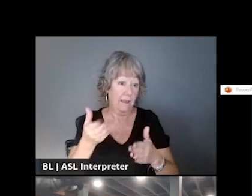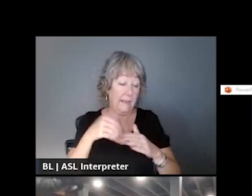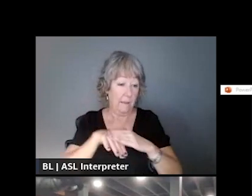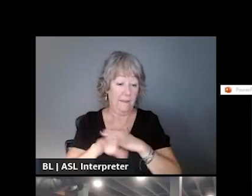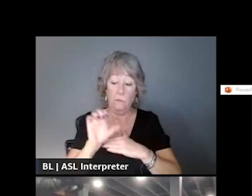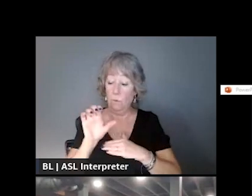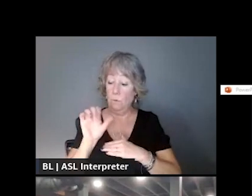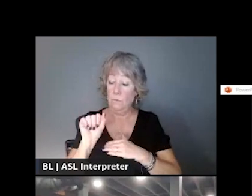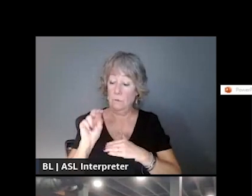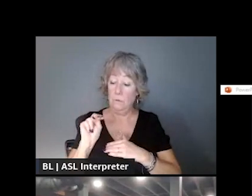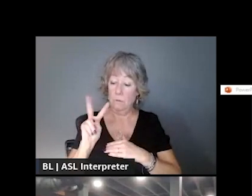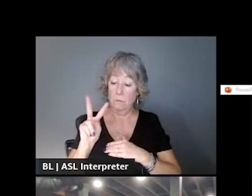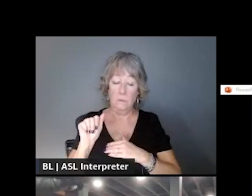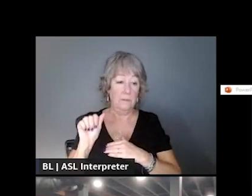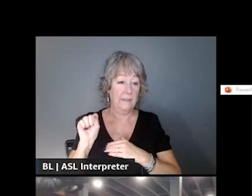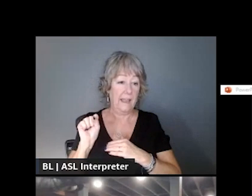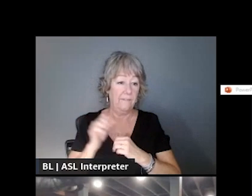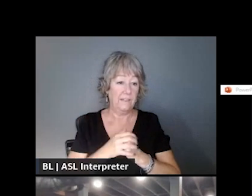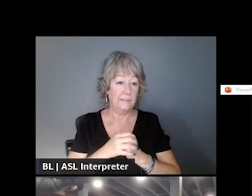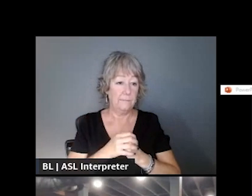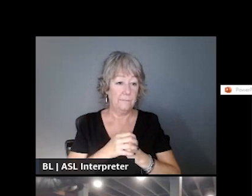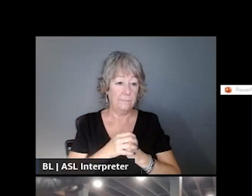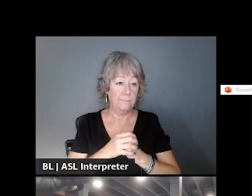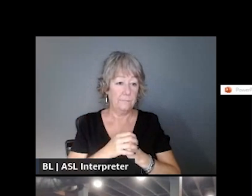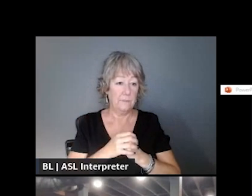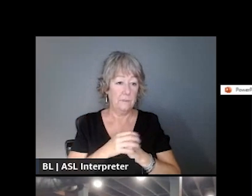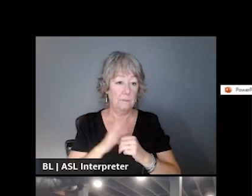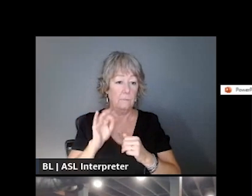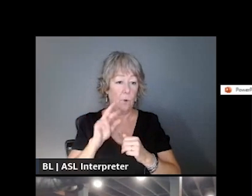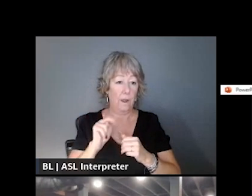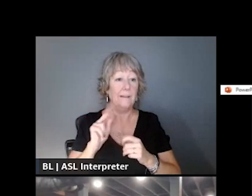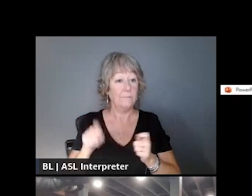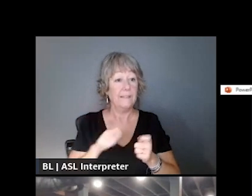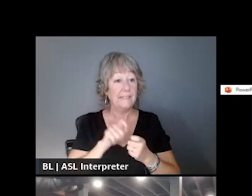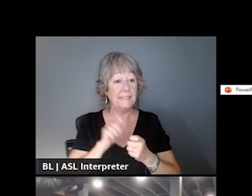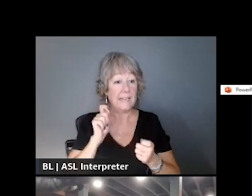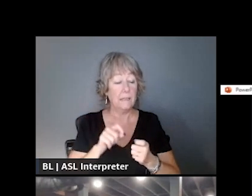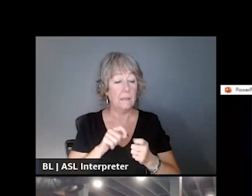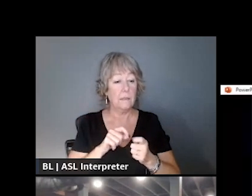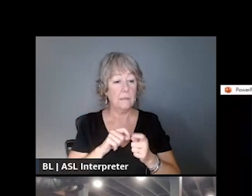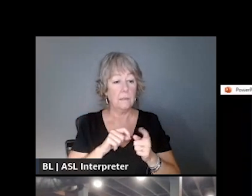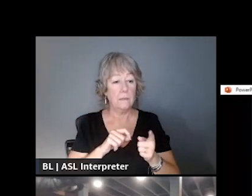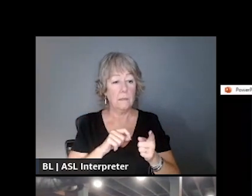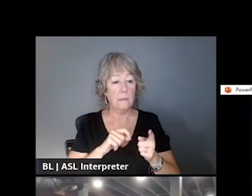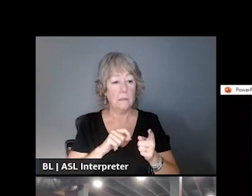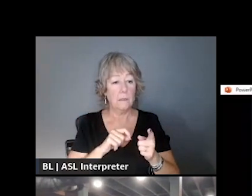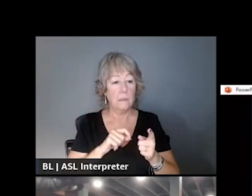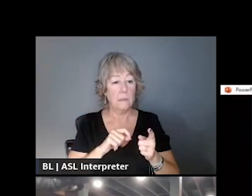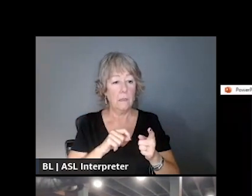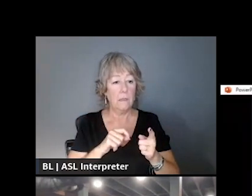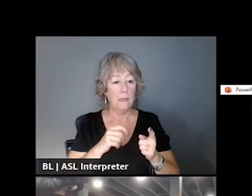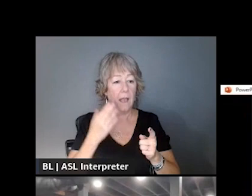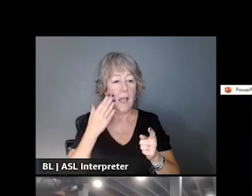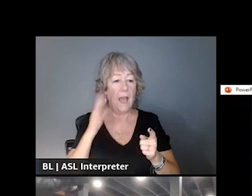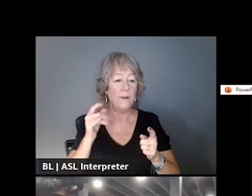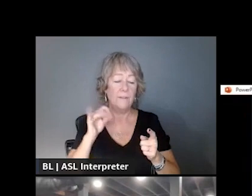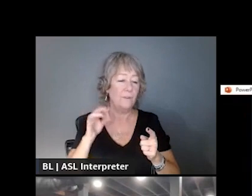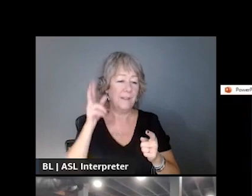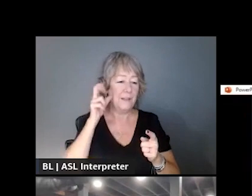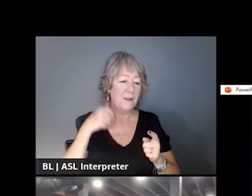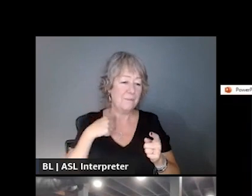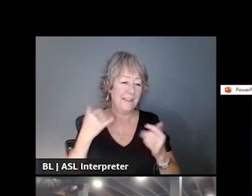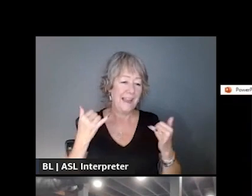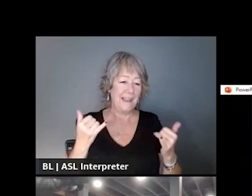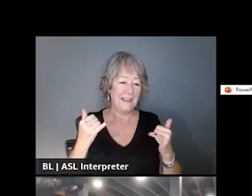Canvas. Yeah, exactly. Yeah, I don't know if you can hear me now.